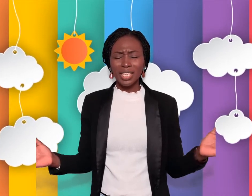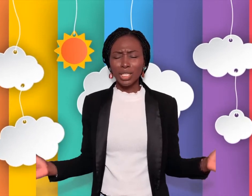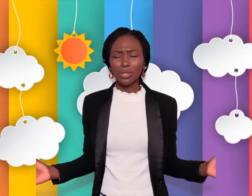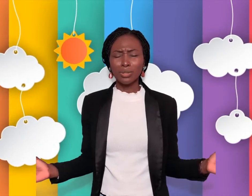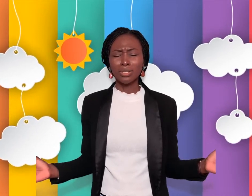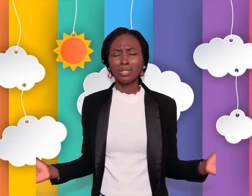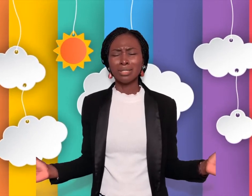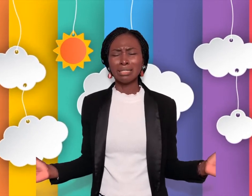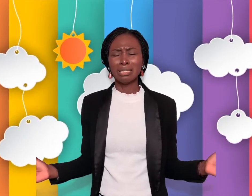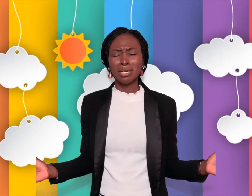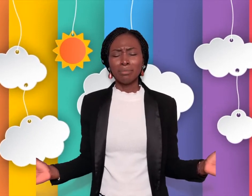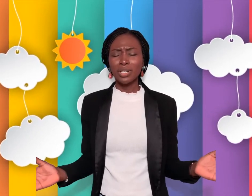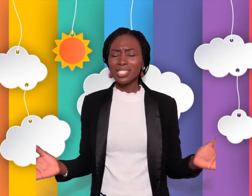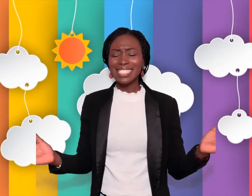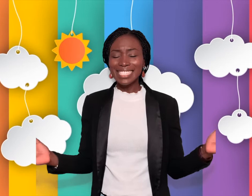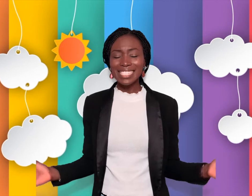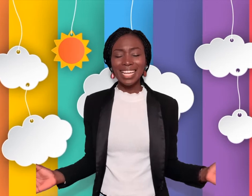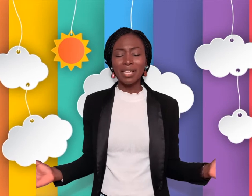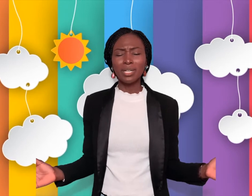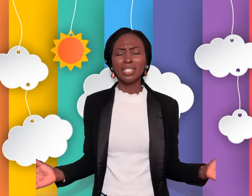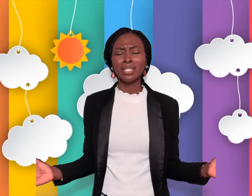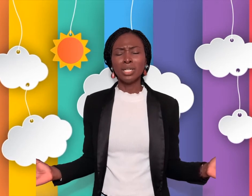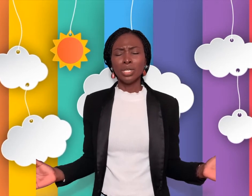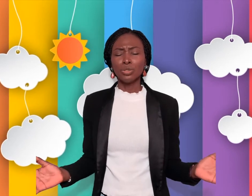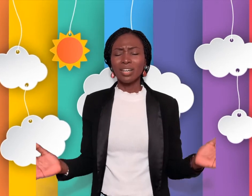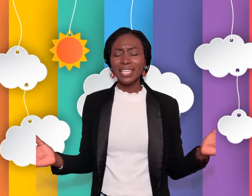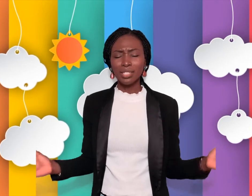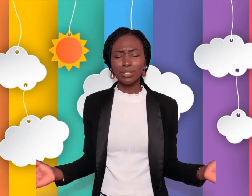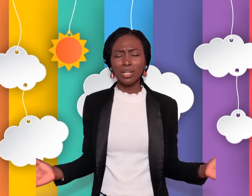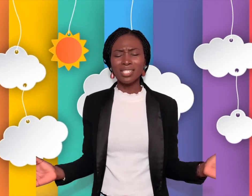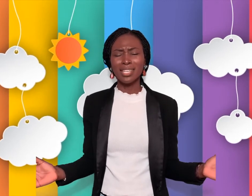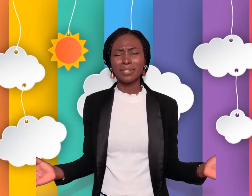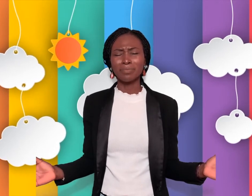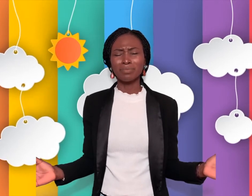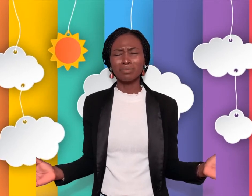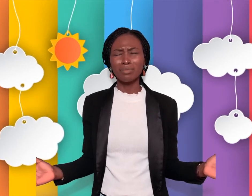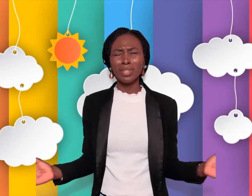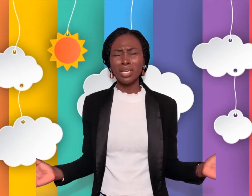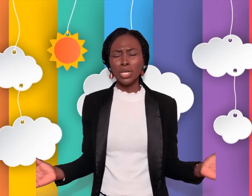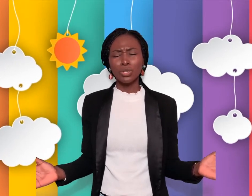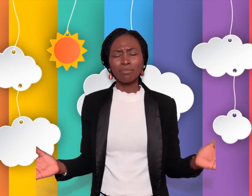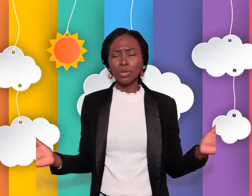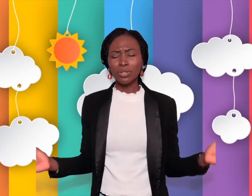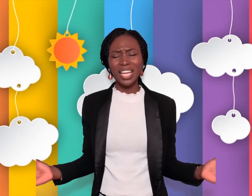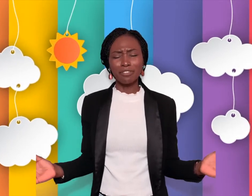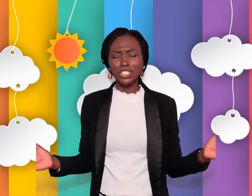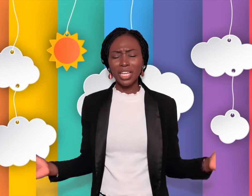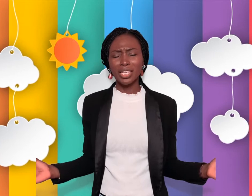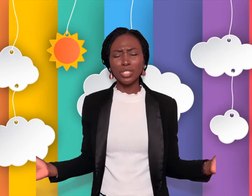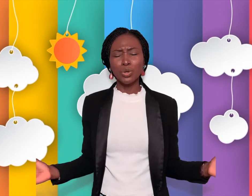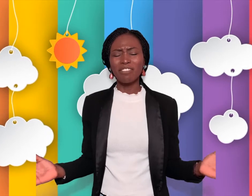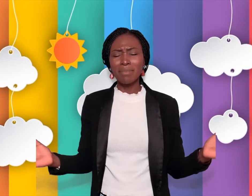We thank you because in this time you have healed us. You have broken